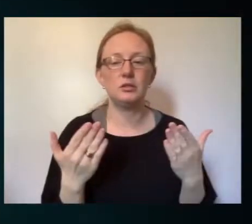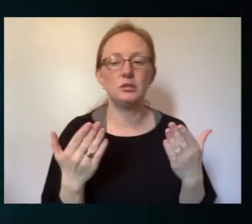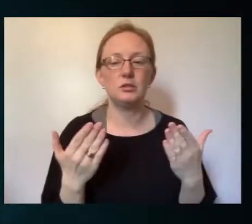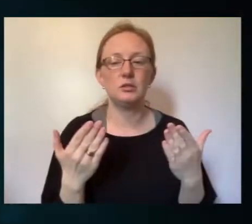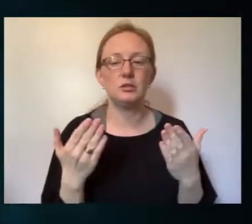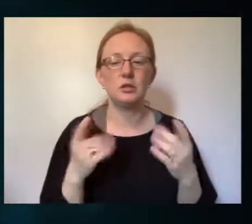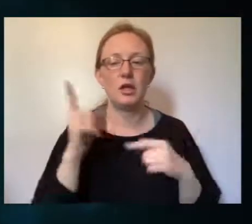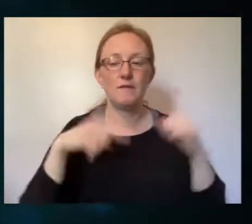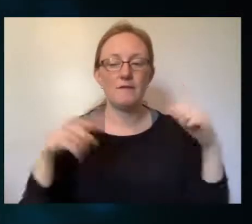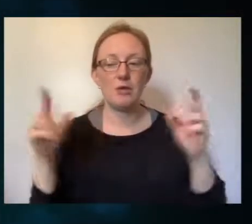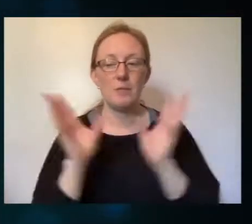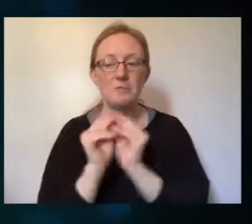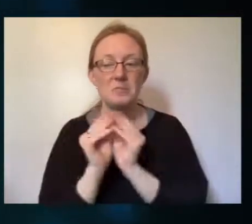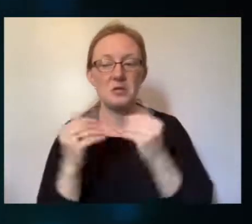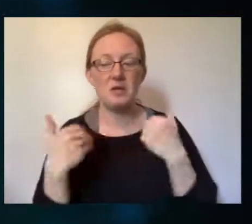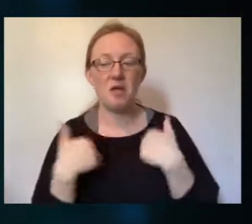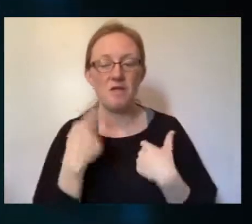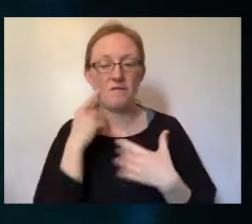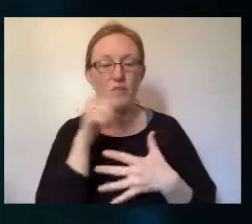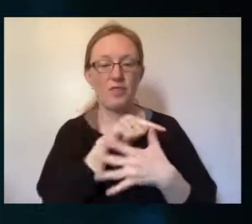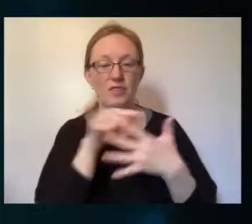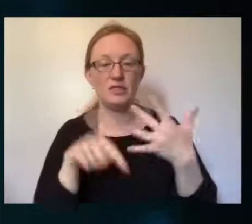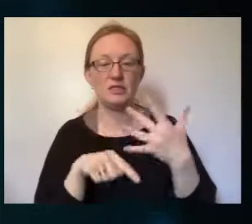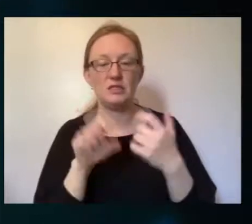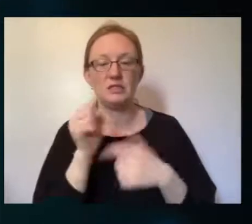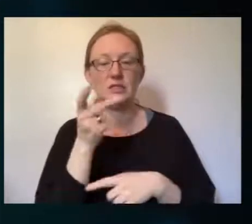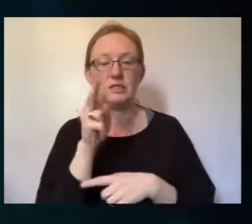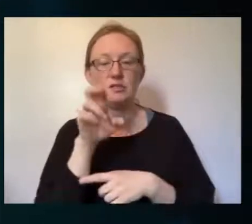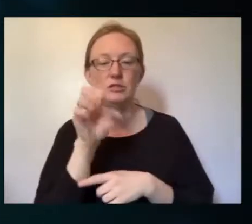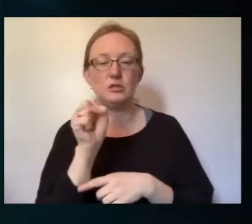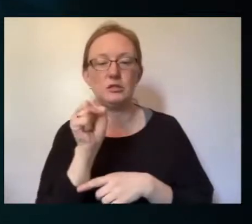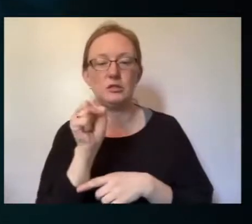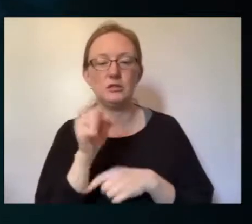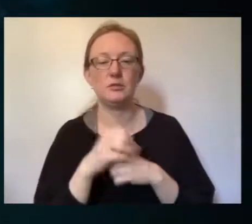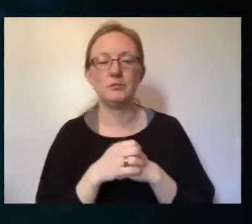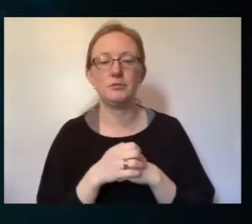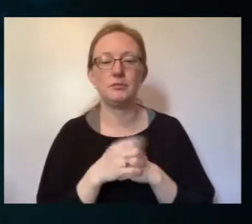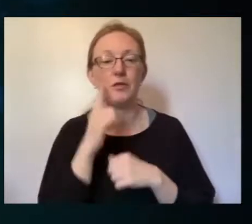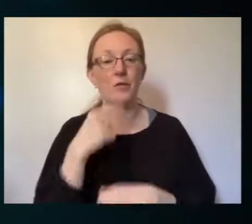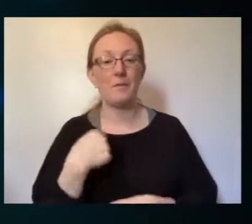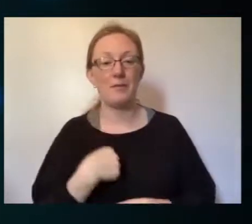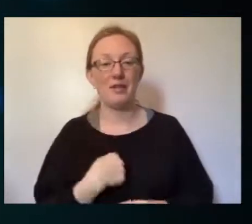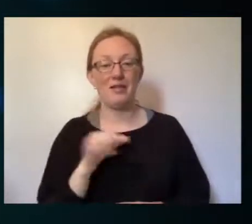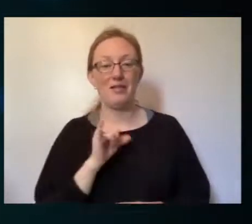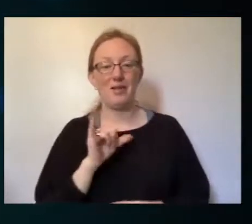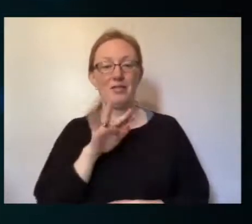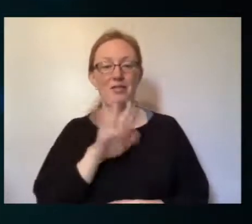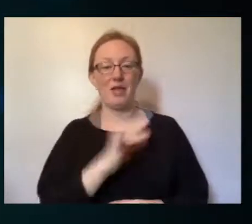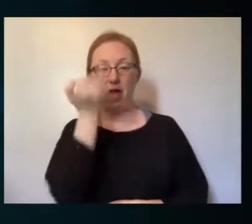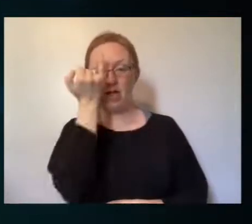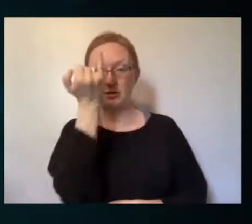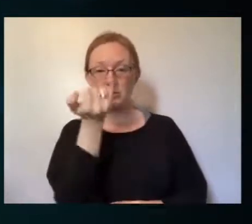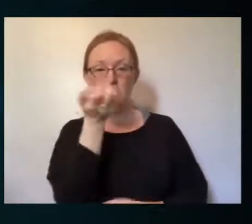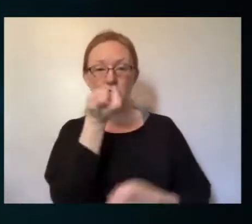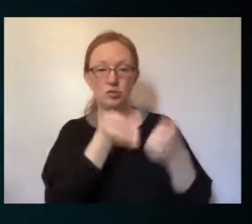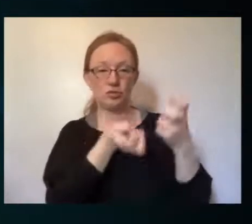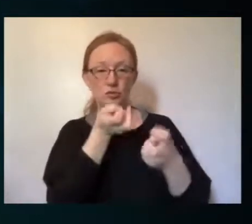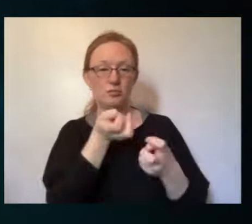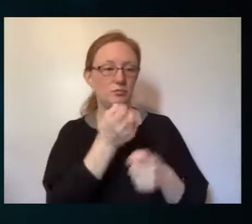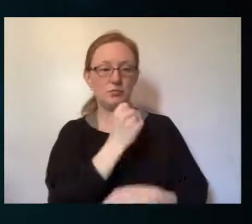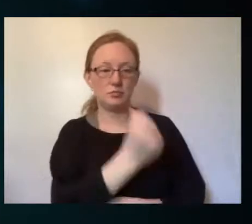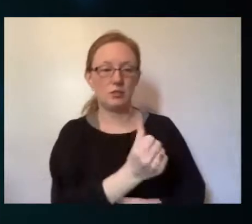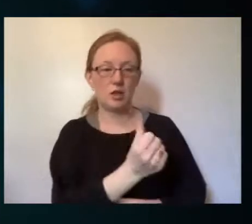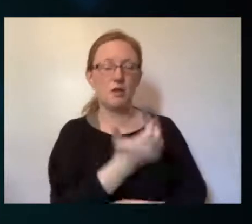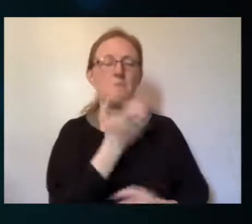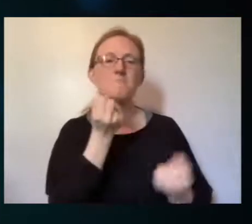we've had under this series. And to me, it's almost as though the ideas are not the problem. You know, we've got so